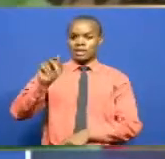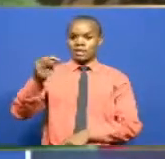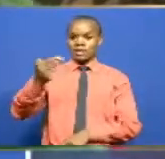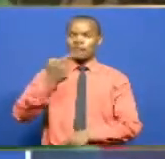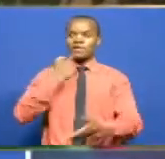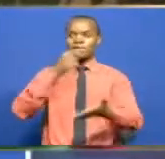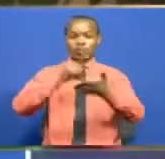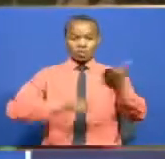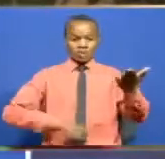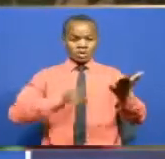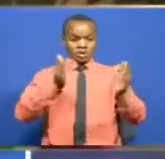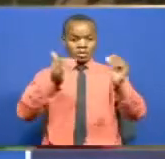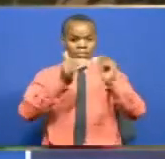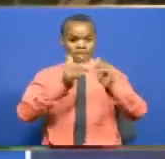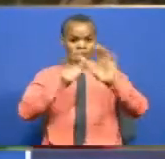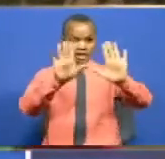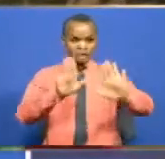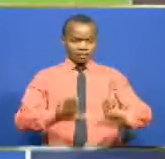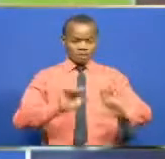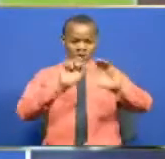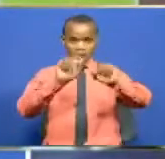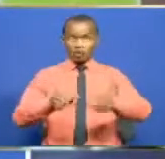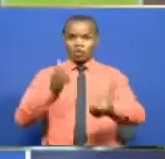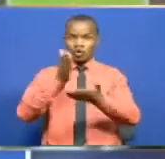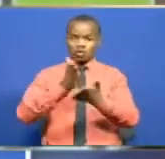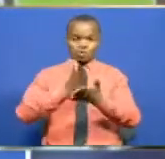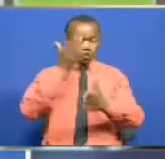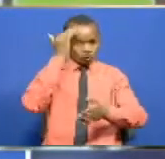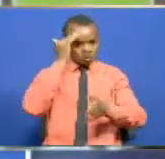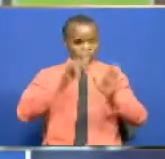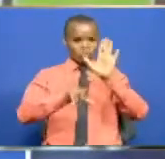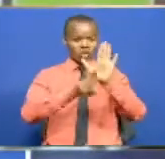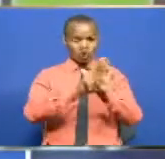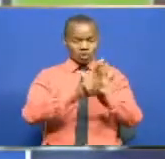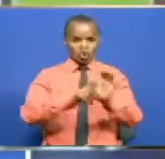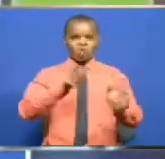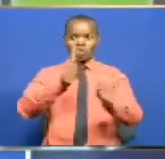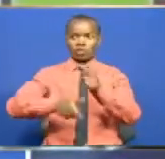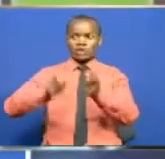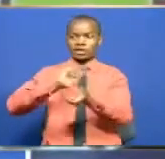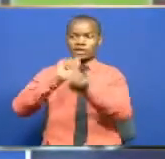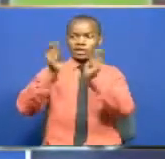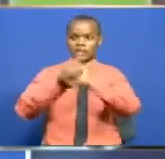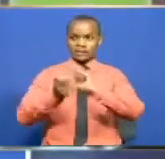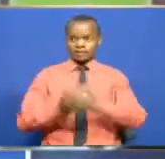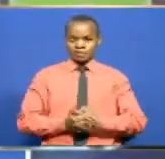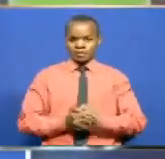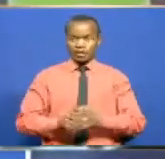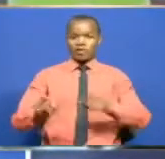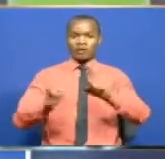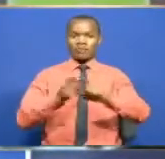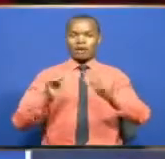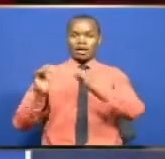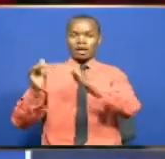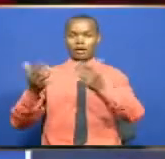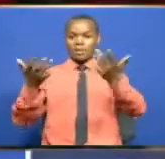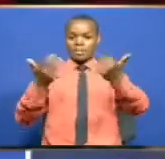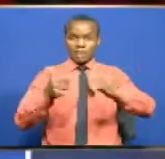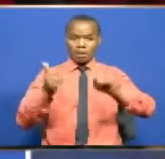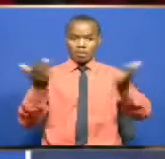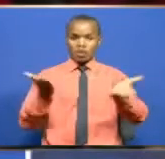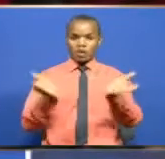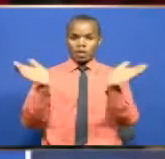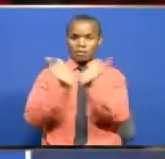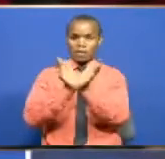forum is important so as to keep abreast with the laws of the game that are constantly changing. The first leg will be played at Kasaran Stadium